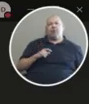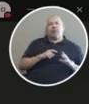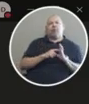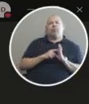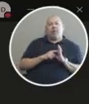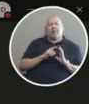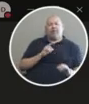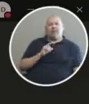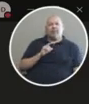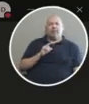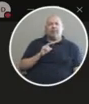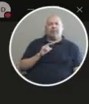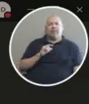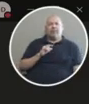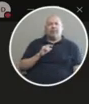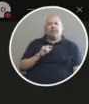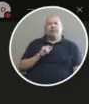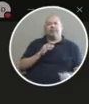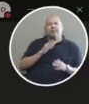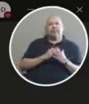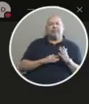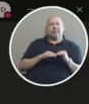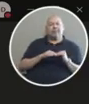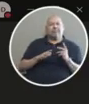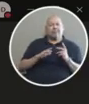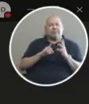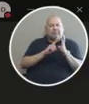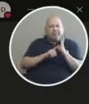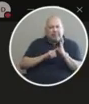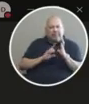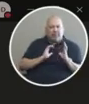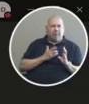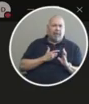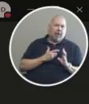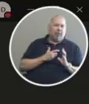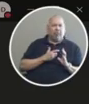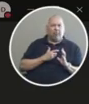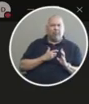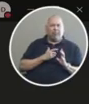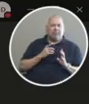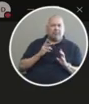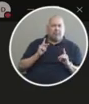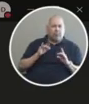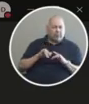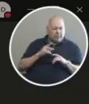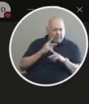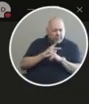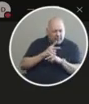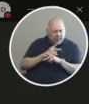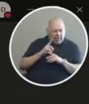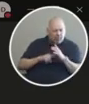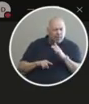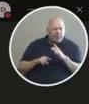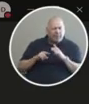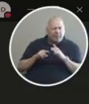require some level of investigation from our code enforcement folks to figure out what